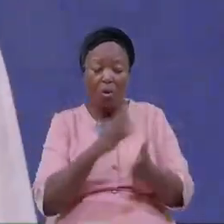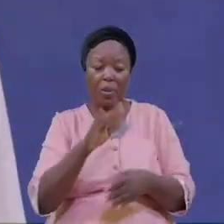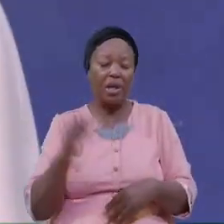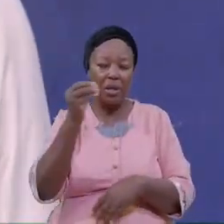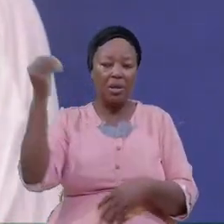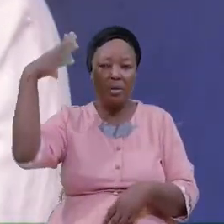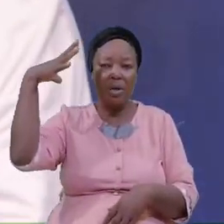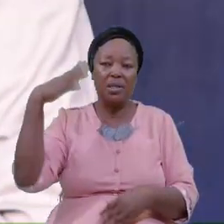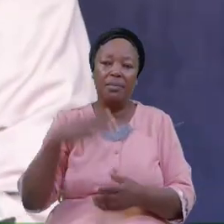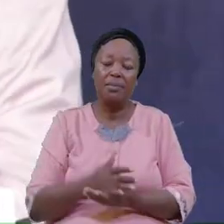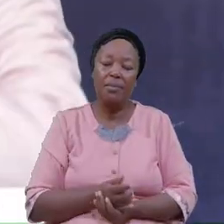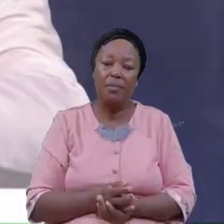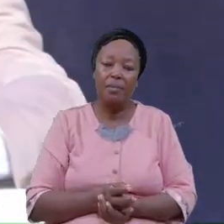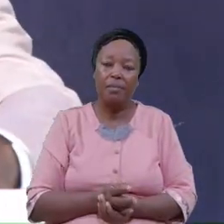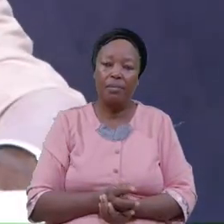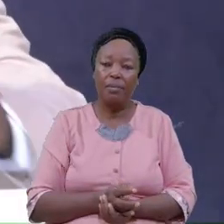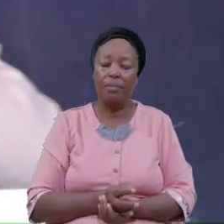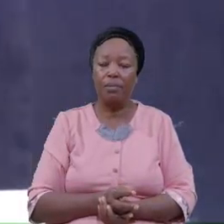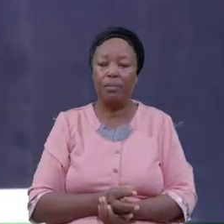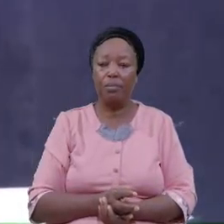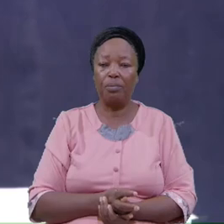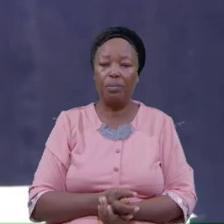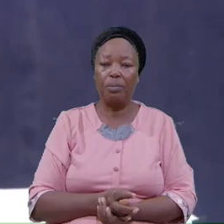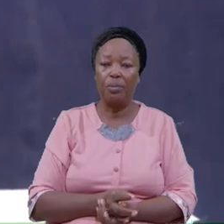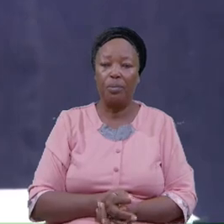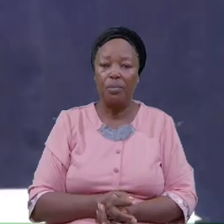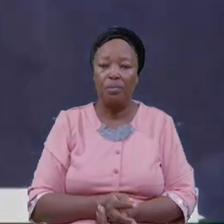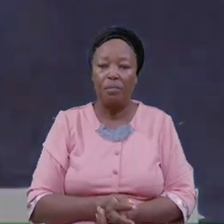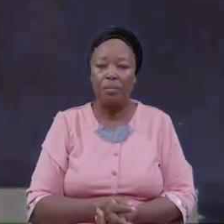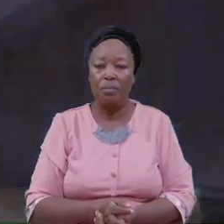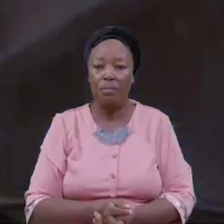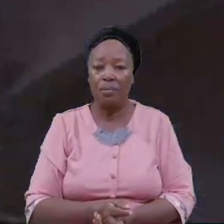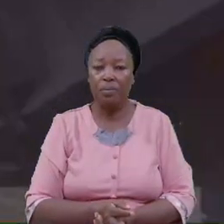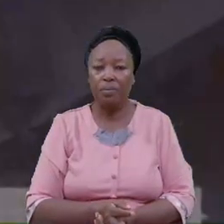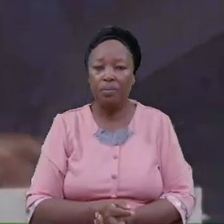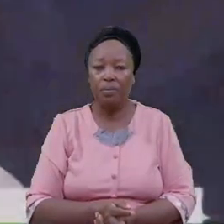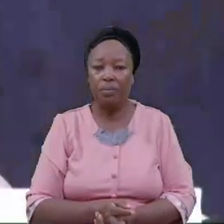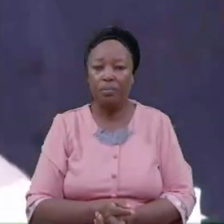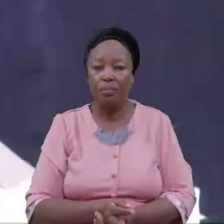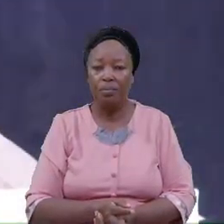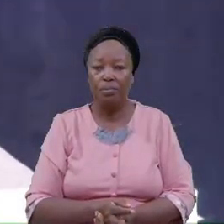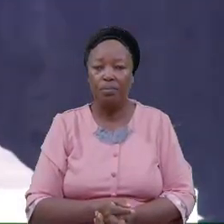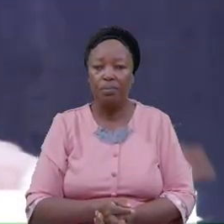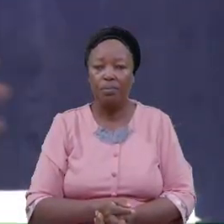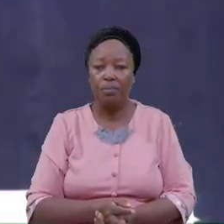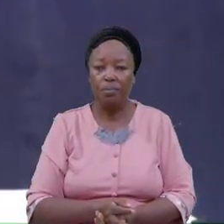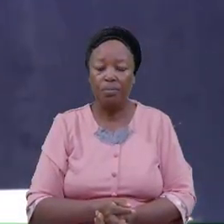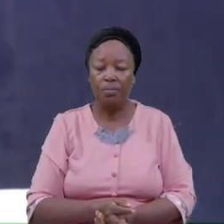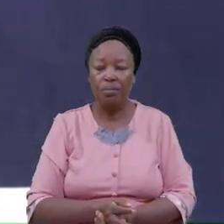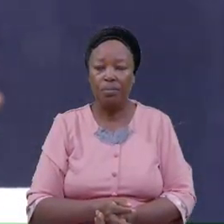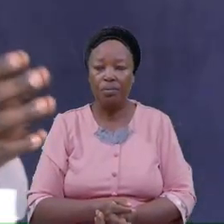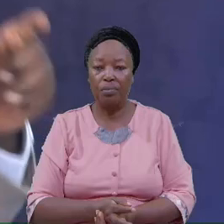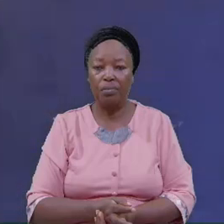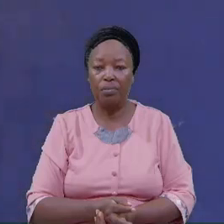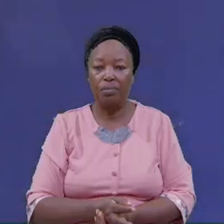s'il n'a pas été à l'université. C'est pas la grâce que nous sommes appelés. Il peut servir, il peut prêcher s'il connaît la parole. Il a